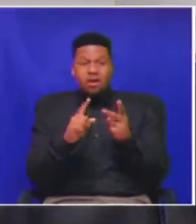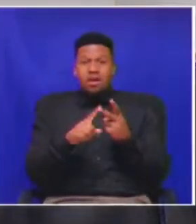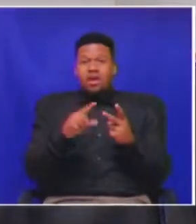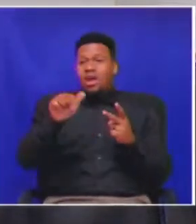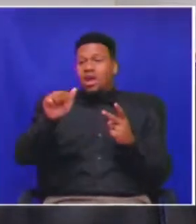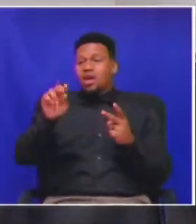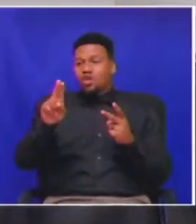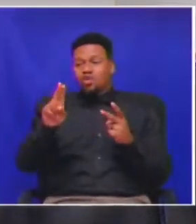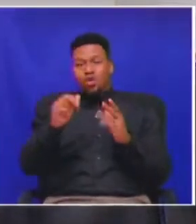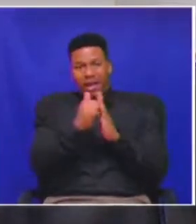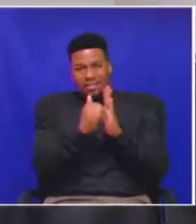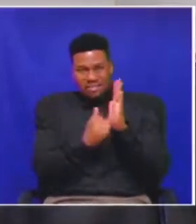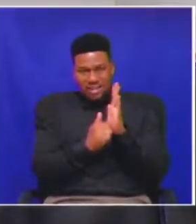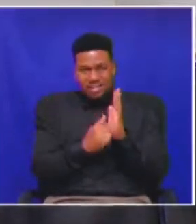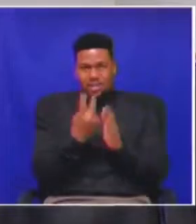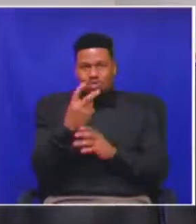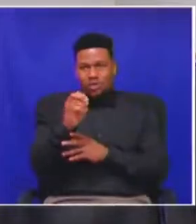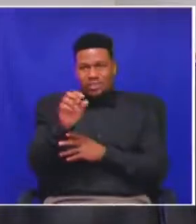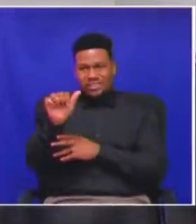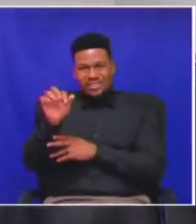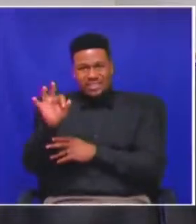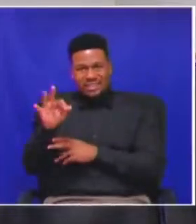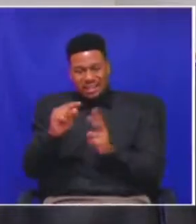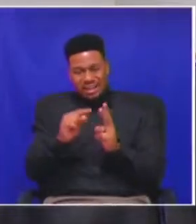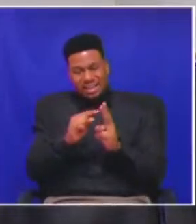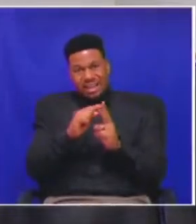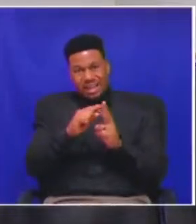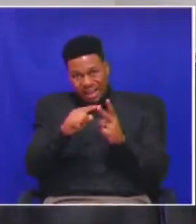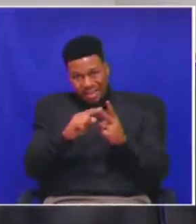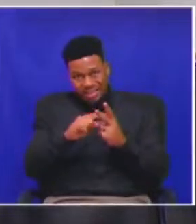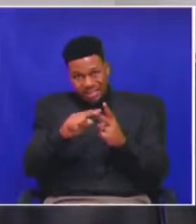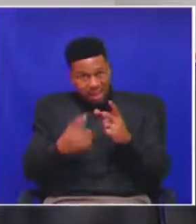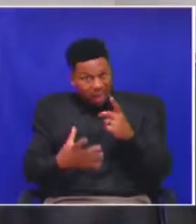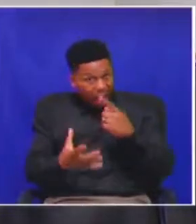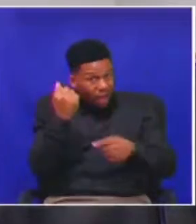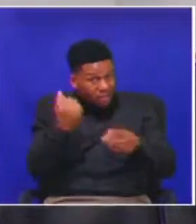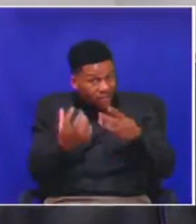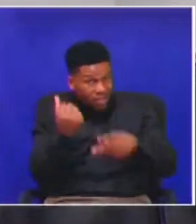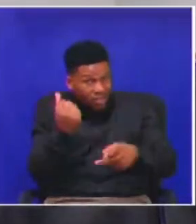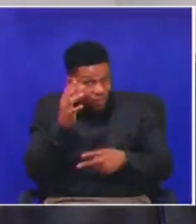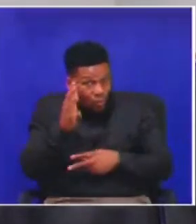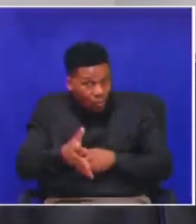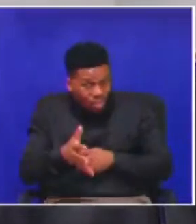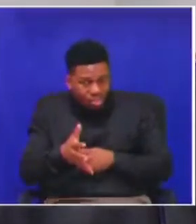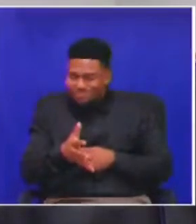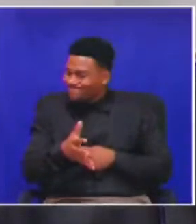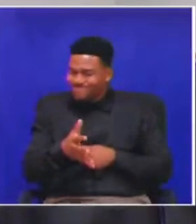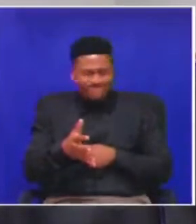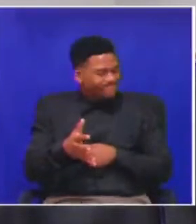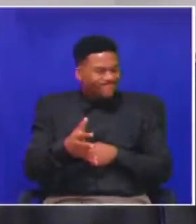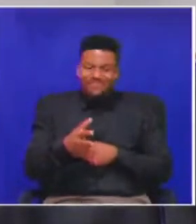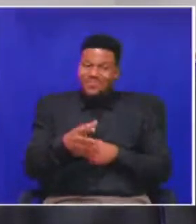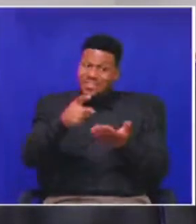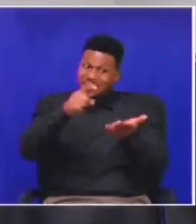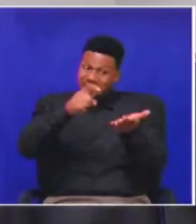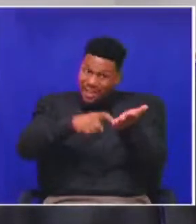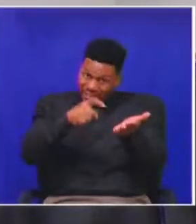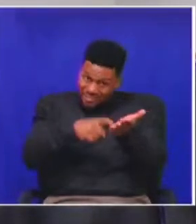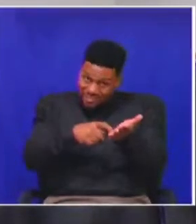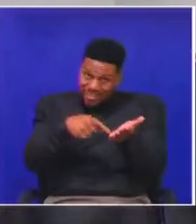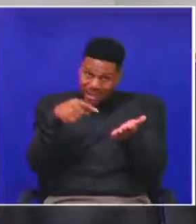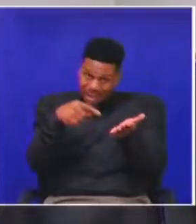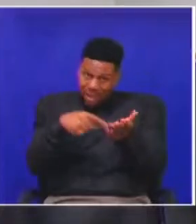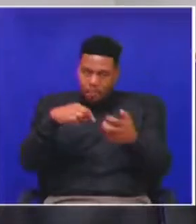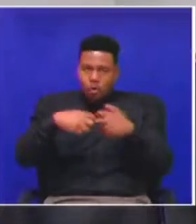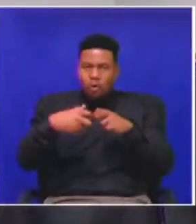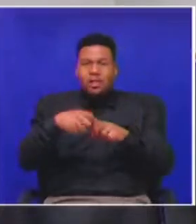2063 cannot be realized unless the challenges of debt and development are addressed more coherently